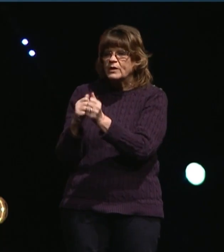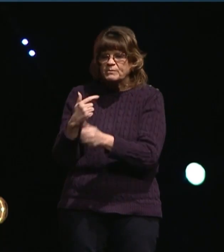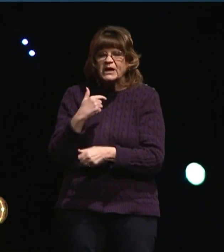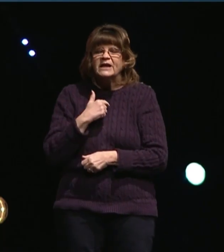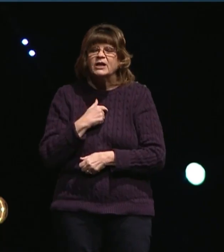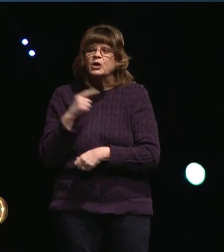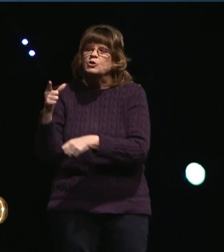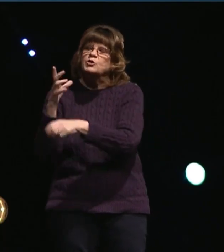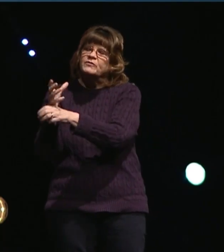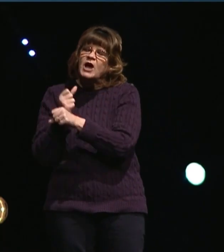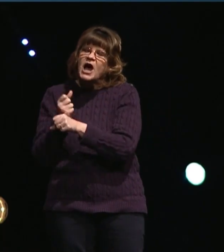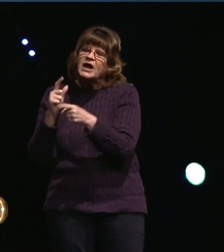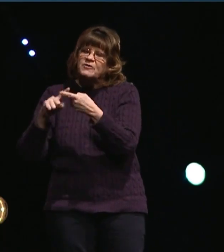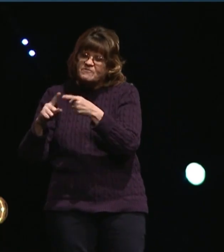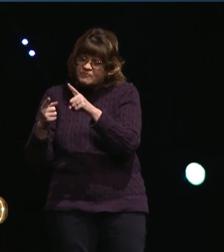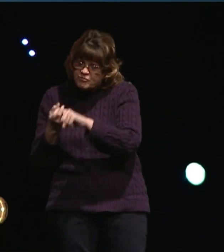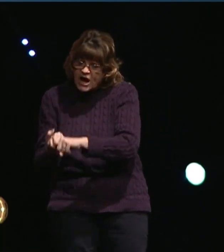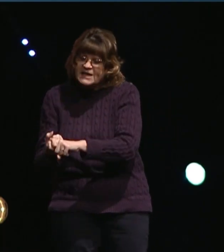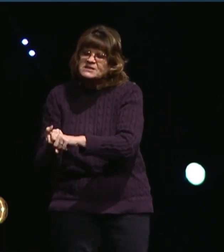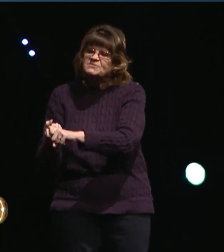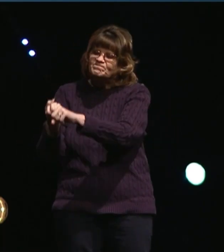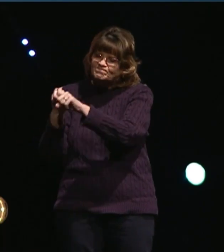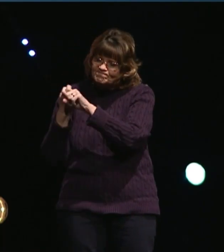You got a friend in me.